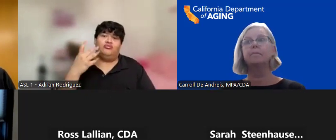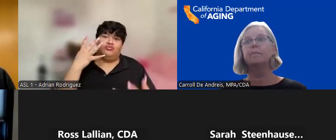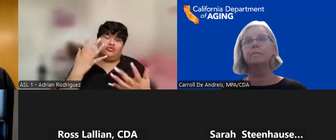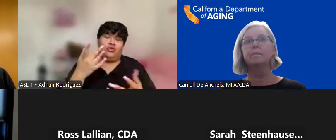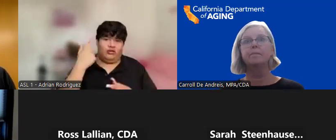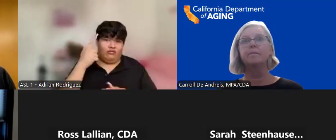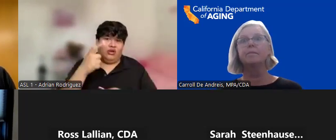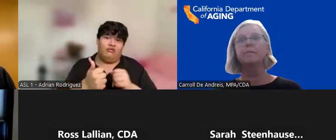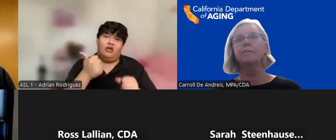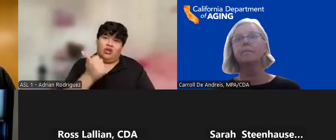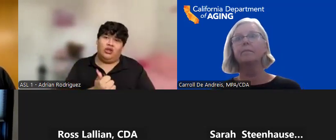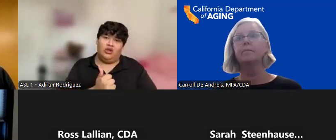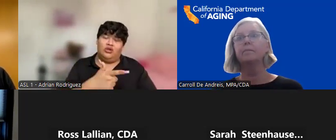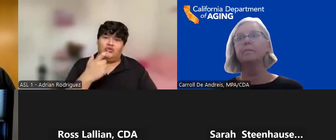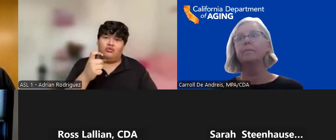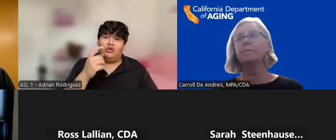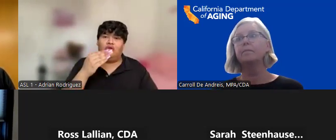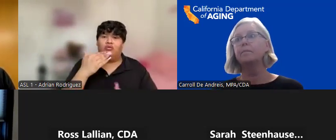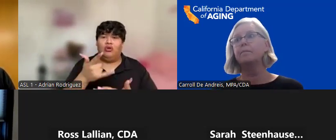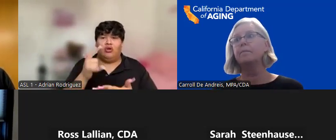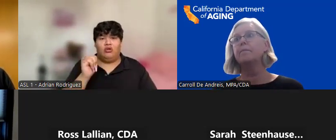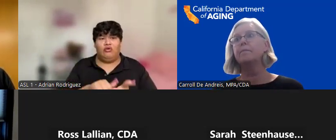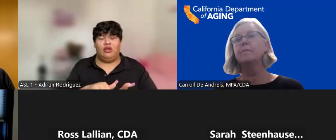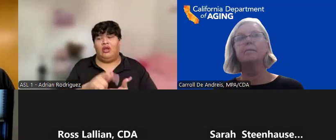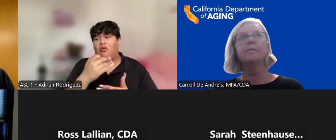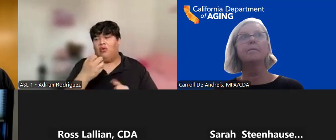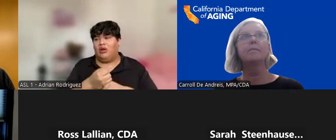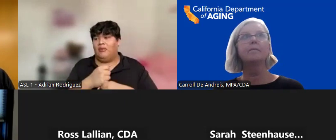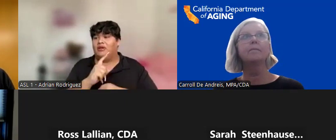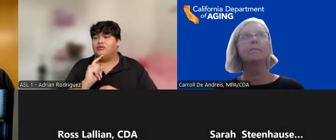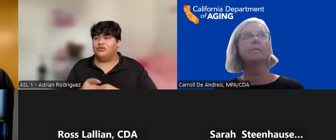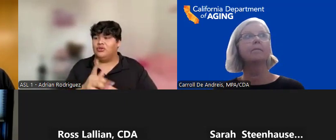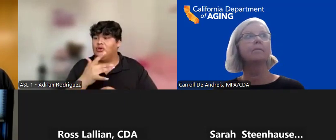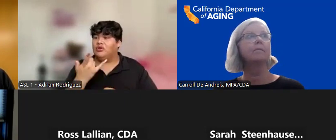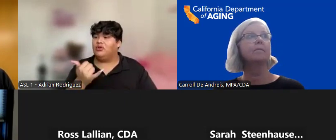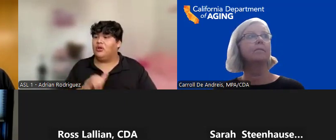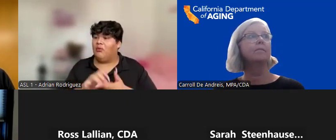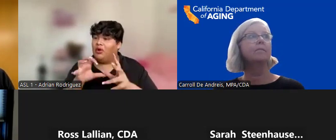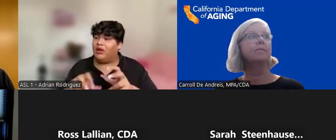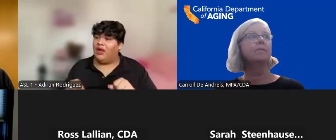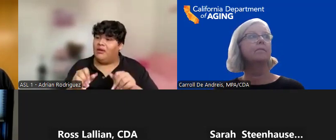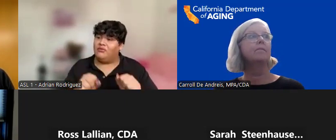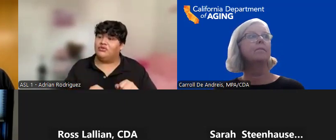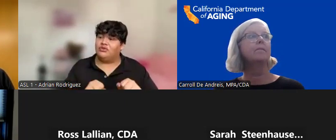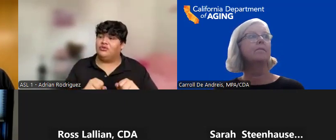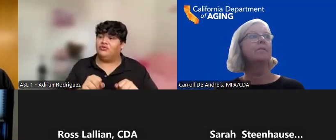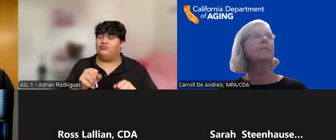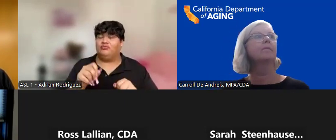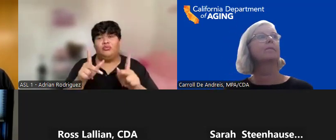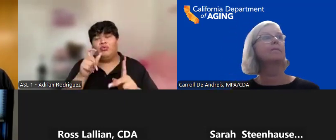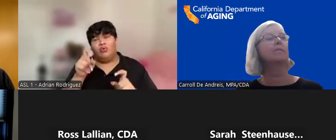year. And we will audit that. We really want to make sure that we're capturing folks that need our